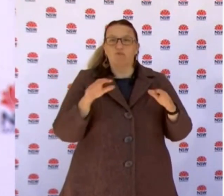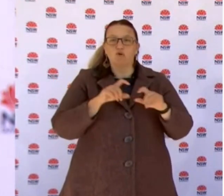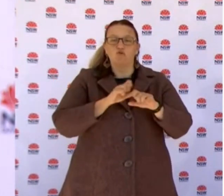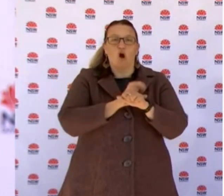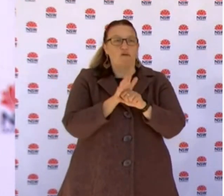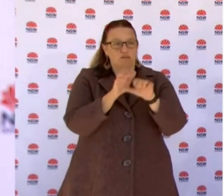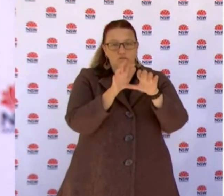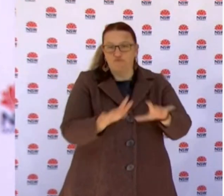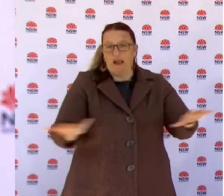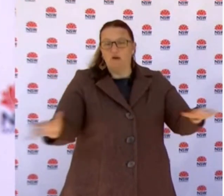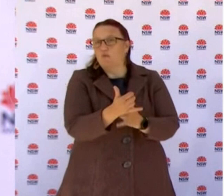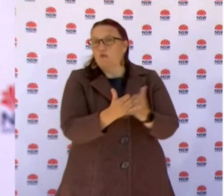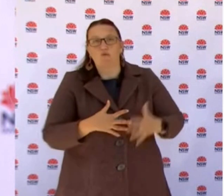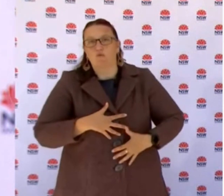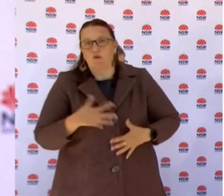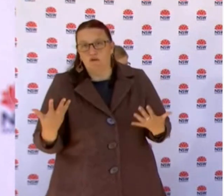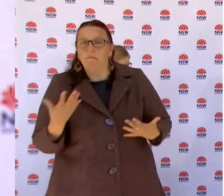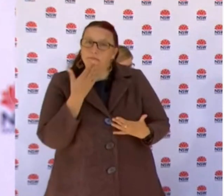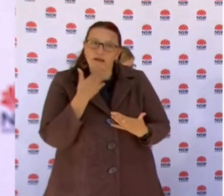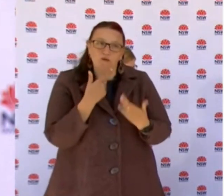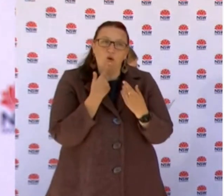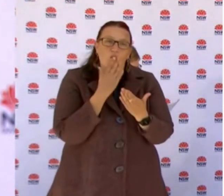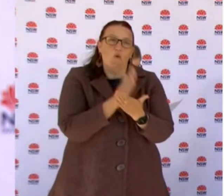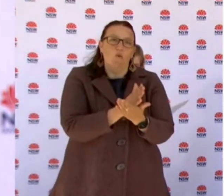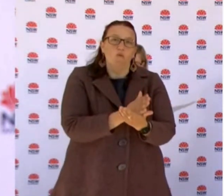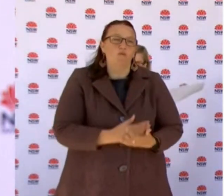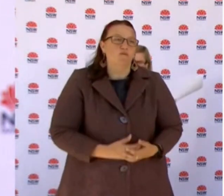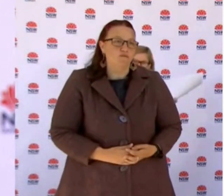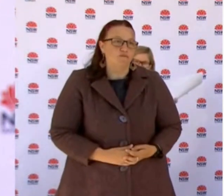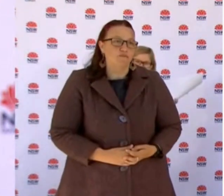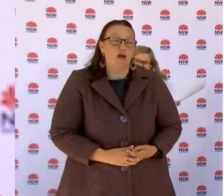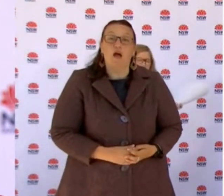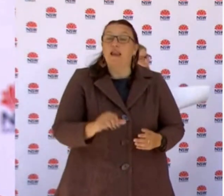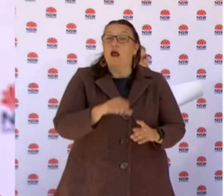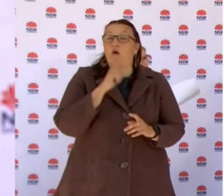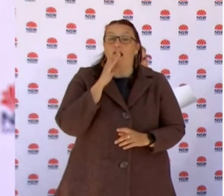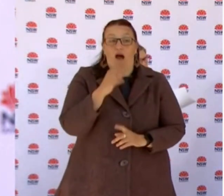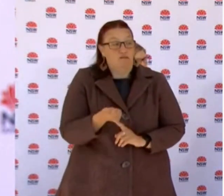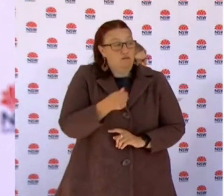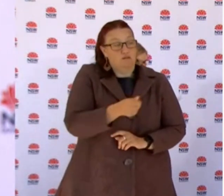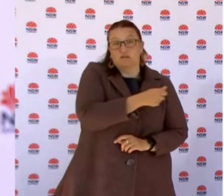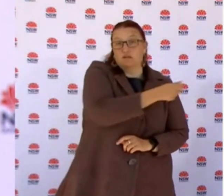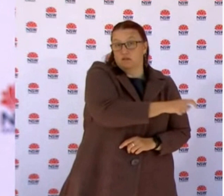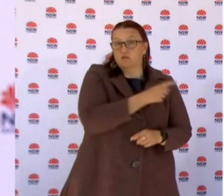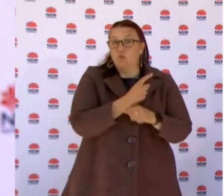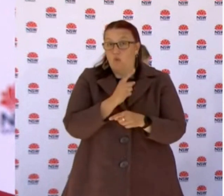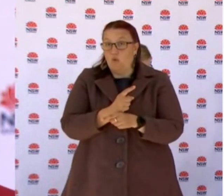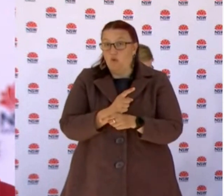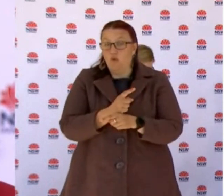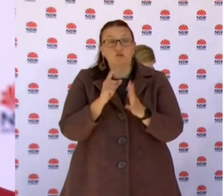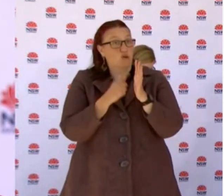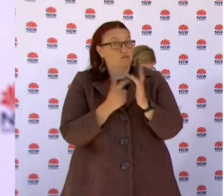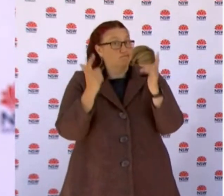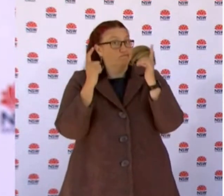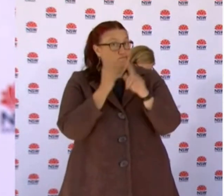us beyond Friday. I'll now ask Dr. Chant to give her update. Deputy Commissioner Worboy will give an update on compliance, and I do want to stress